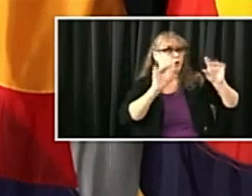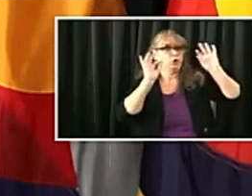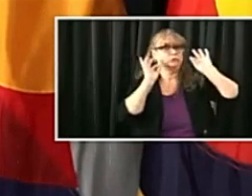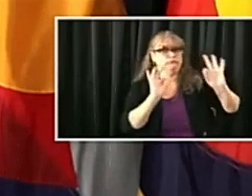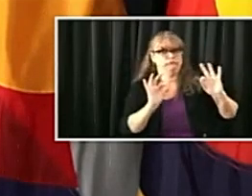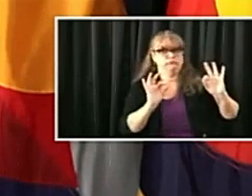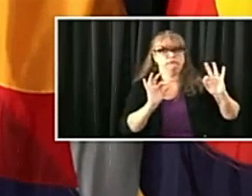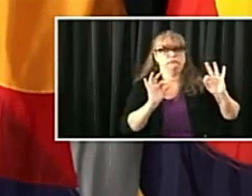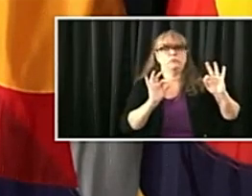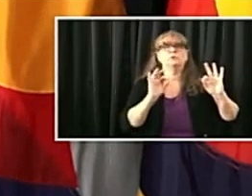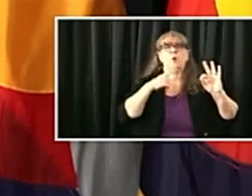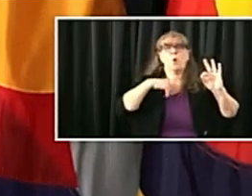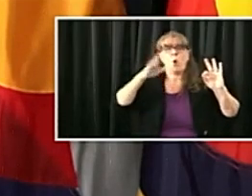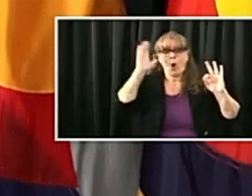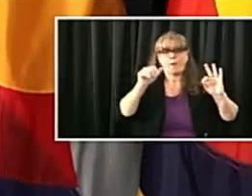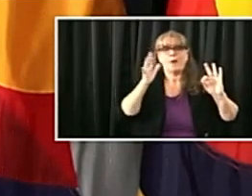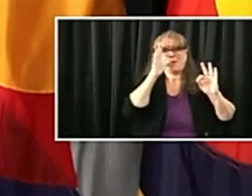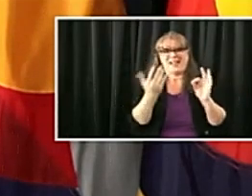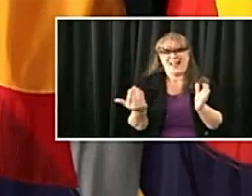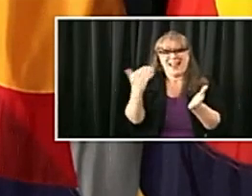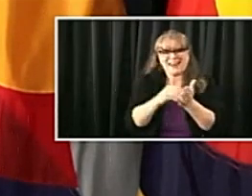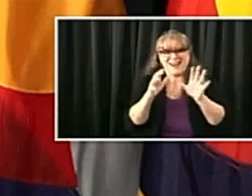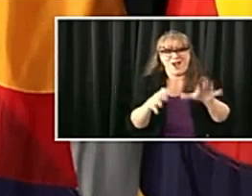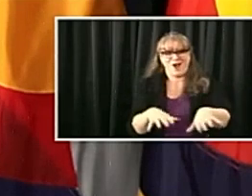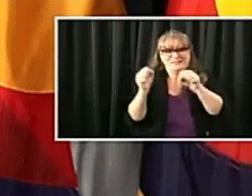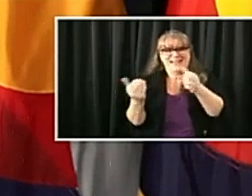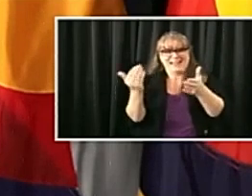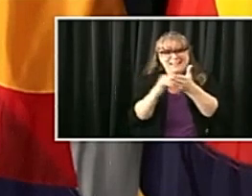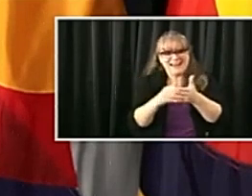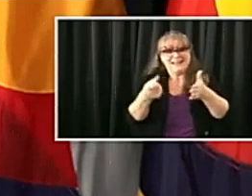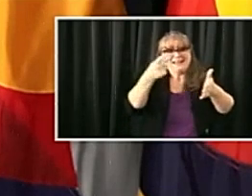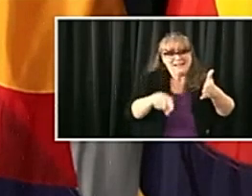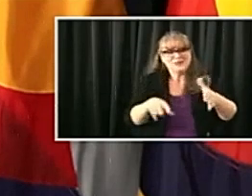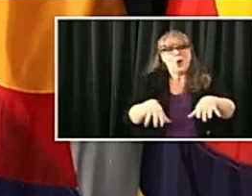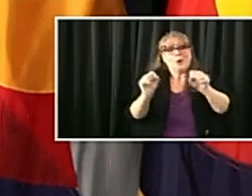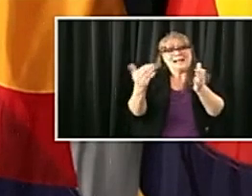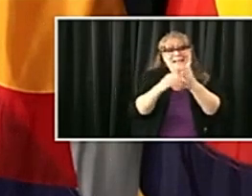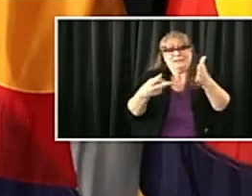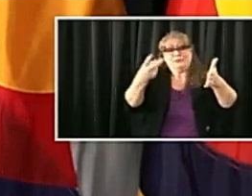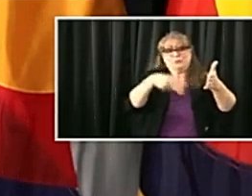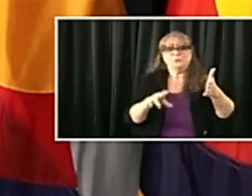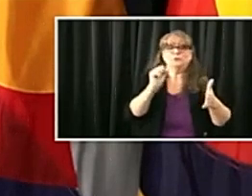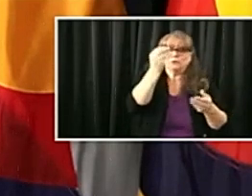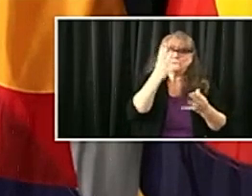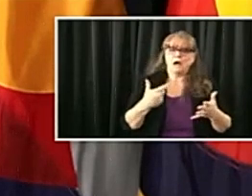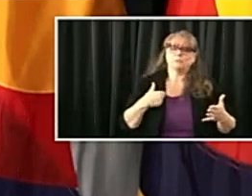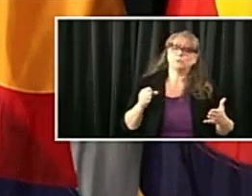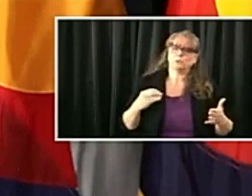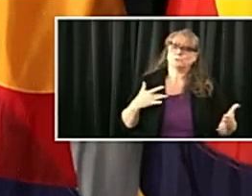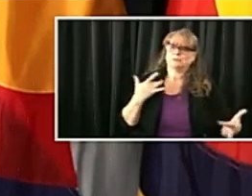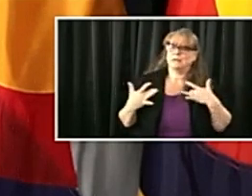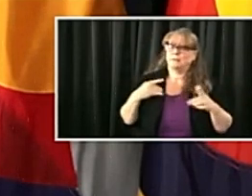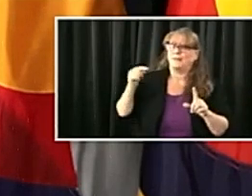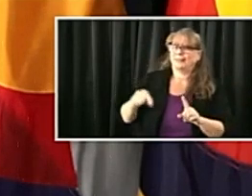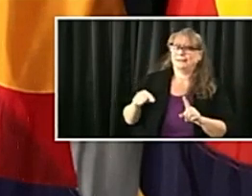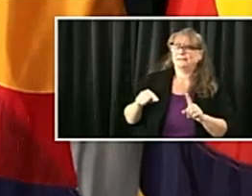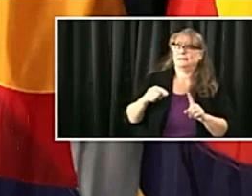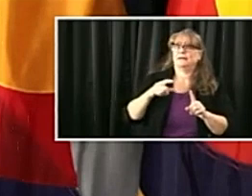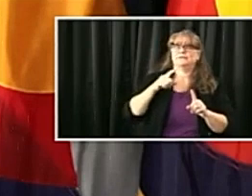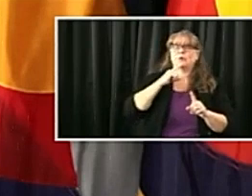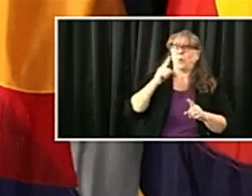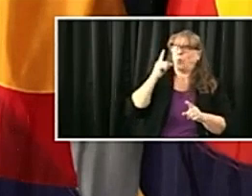or even for extended days. But it's exciting. The 1,000-person clinic went very well, and we're very excited